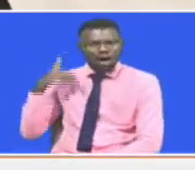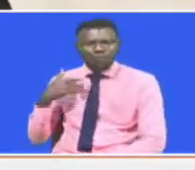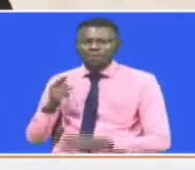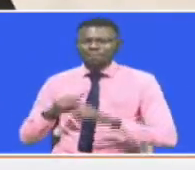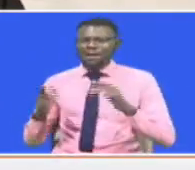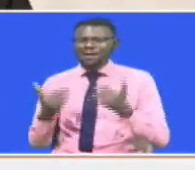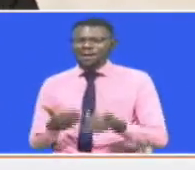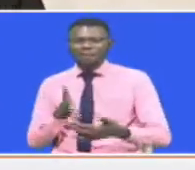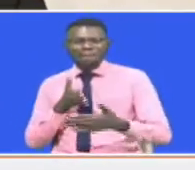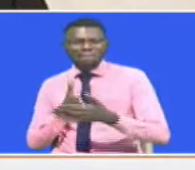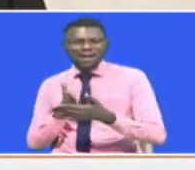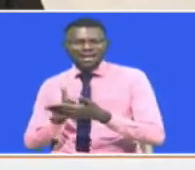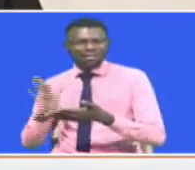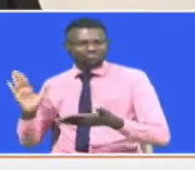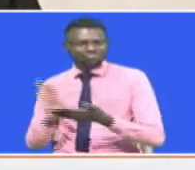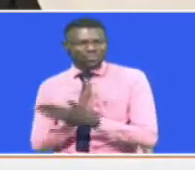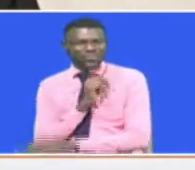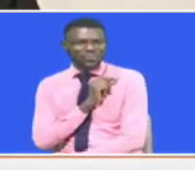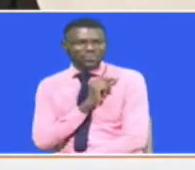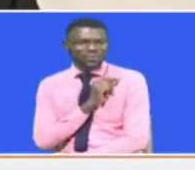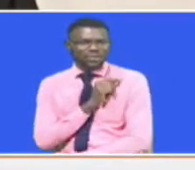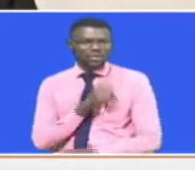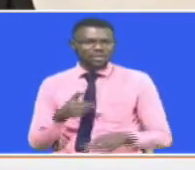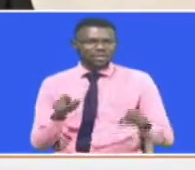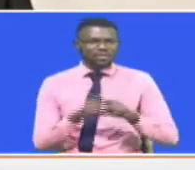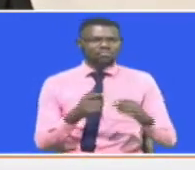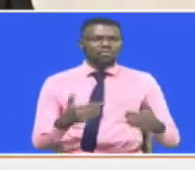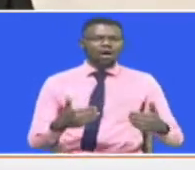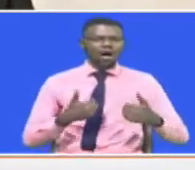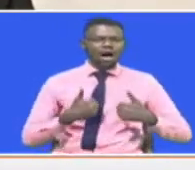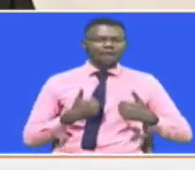down. When you think about some of the solutions